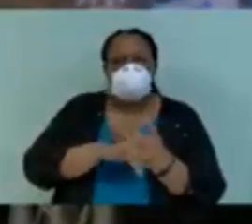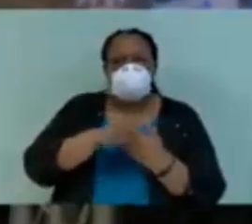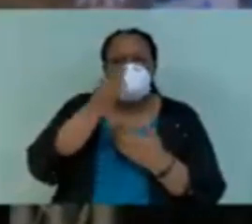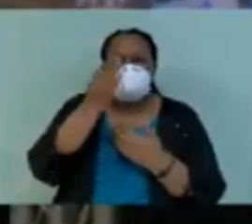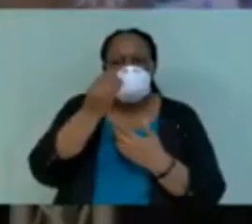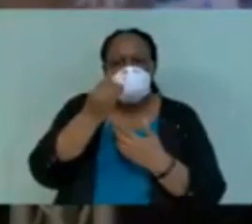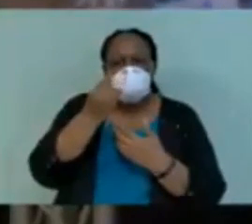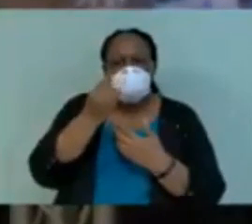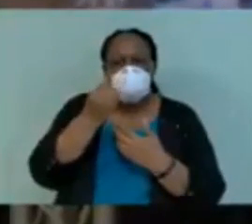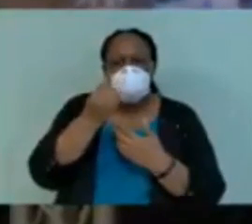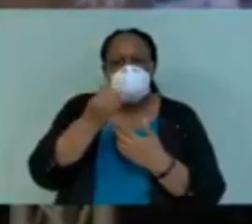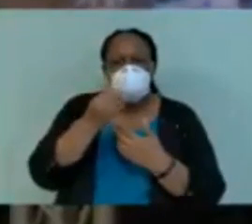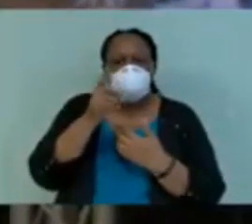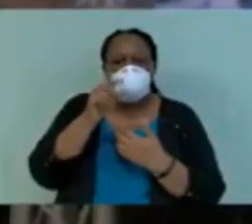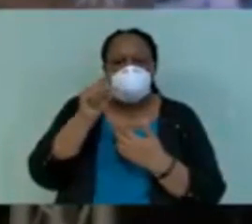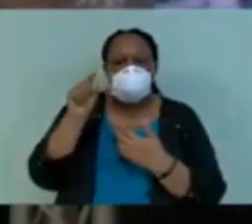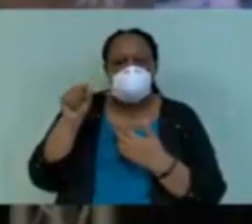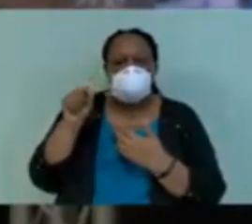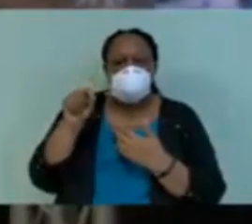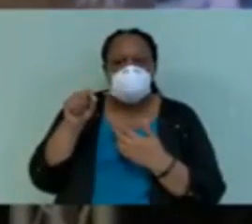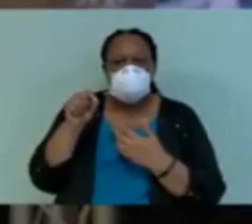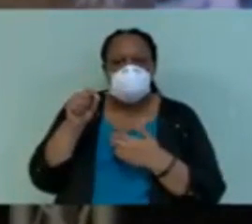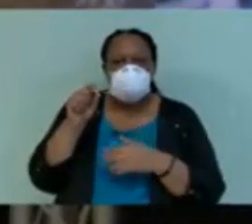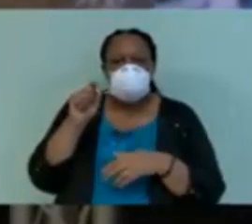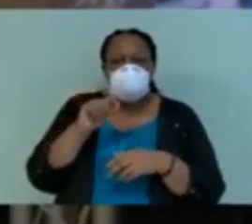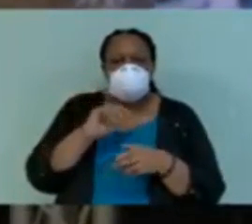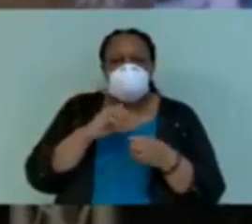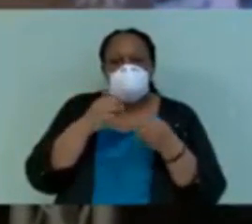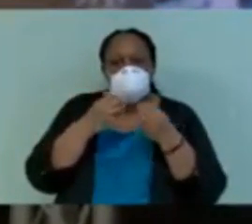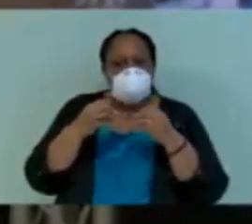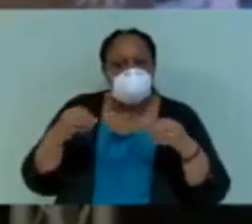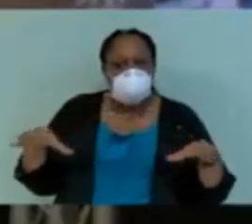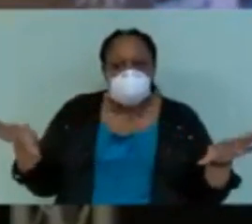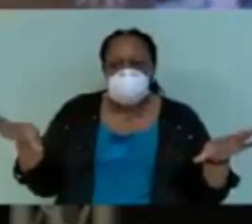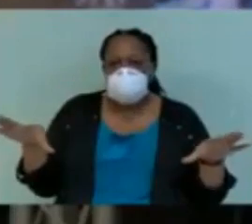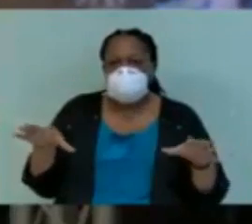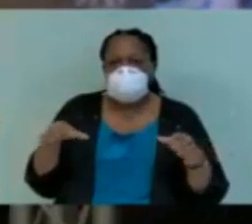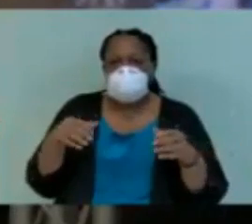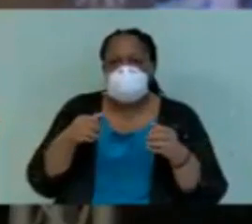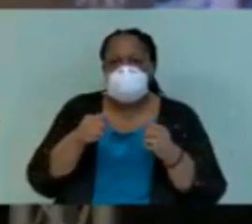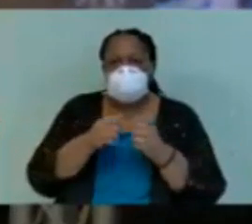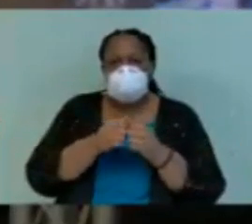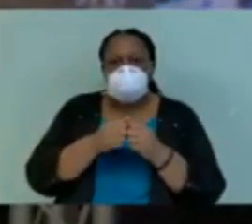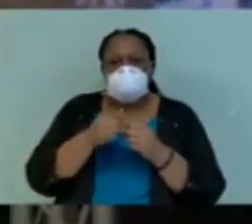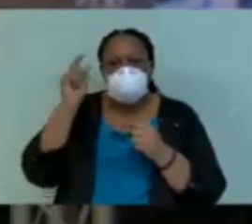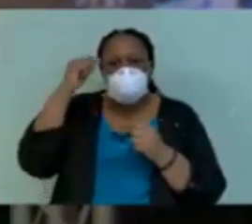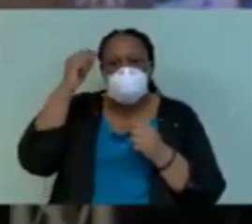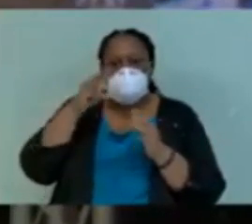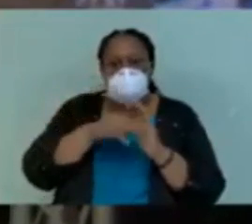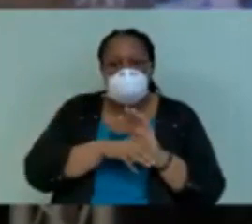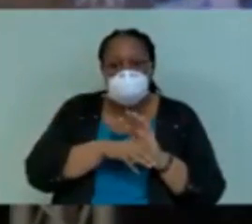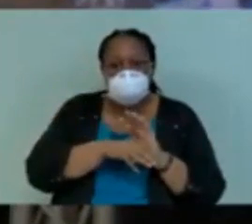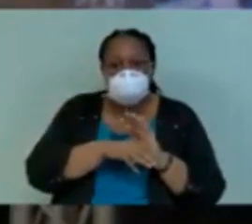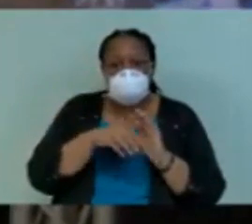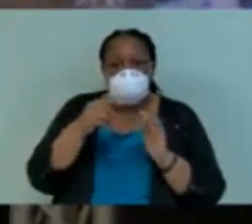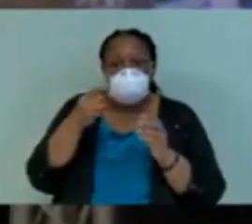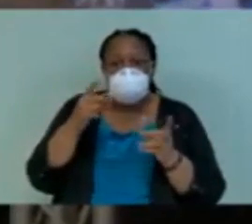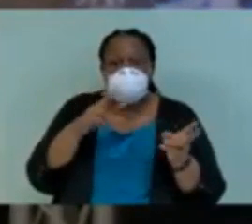14th, 2015, and on May 14th, 2020, the